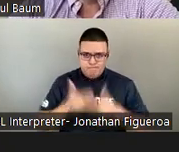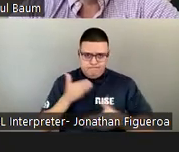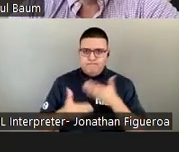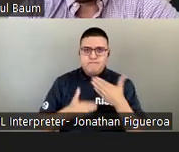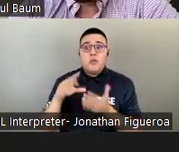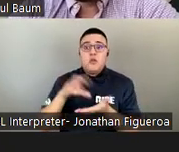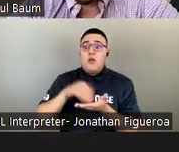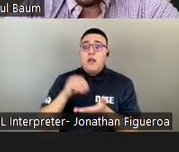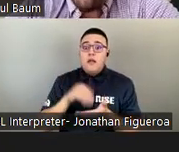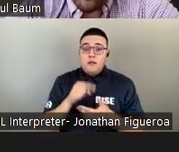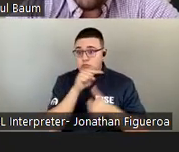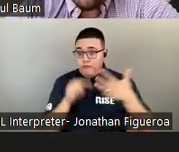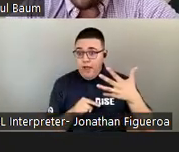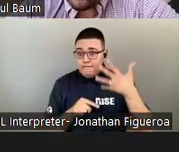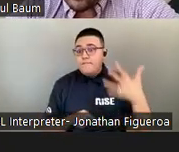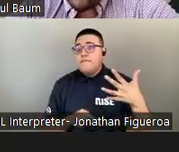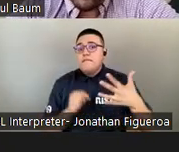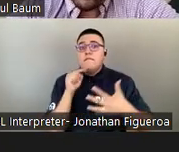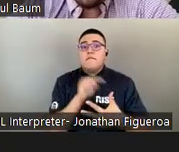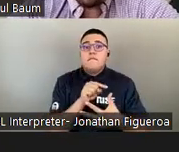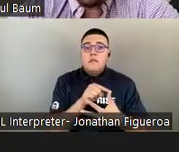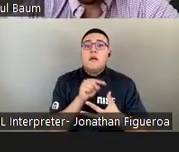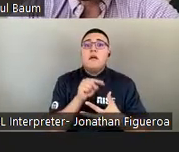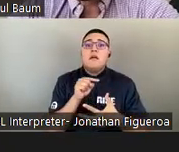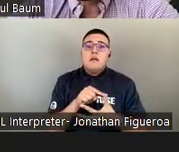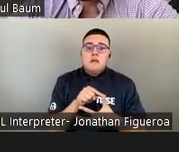objectives, I have 5 that are identified.